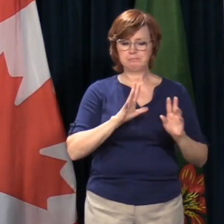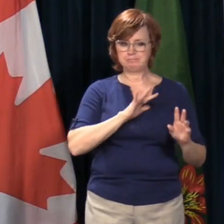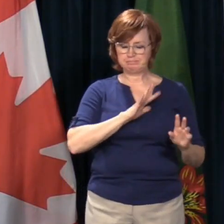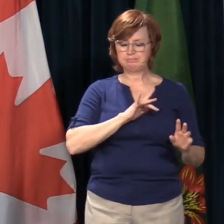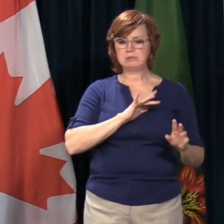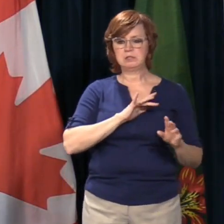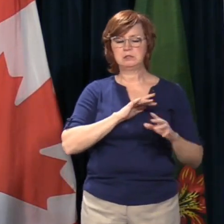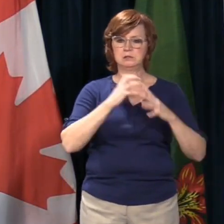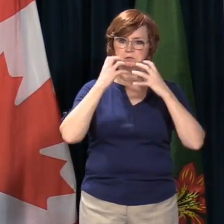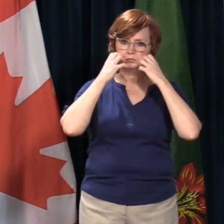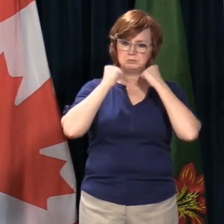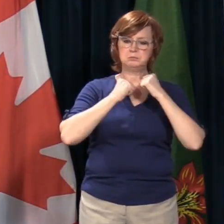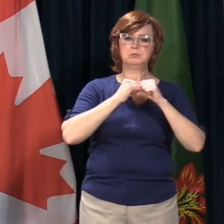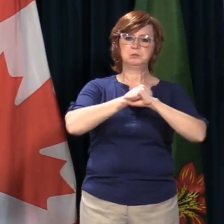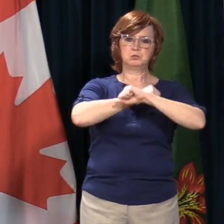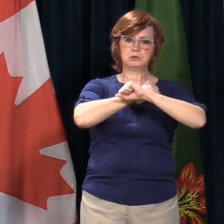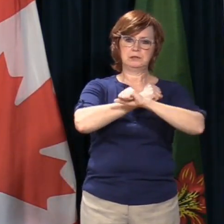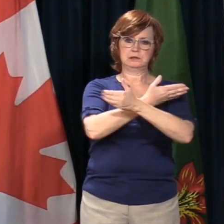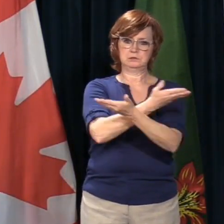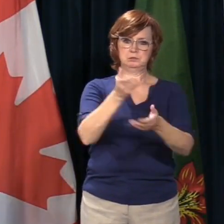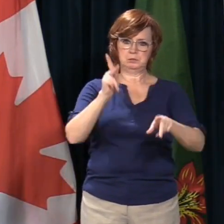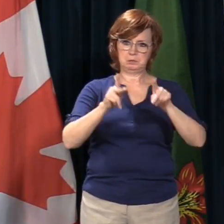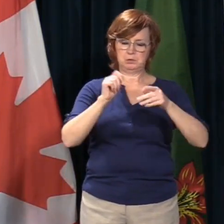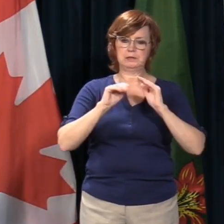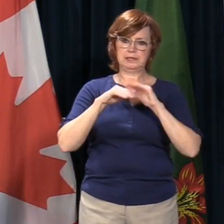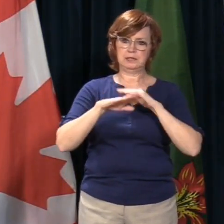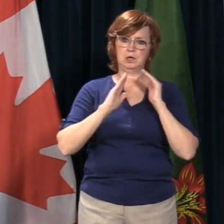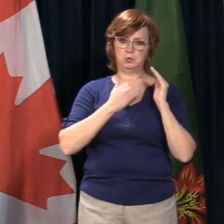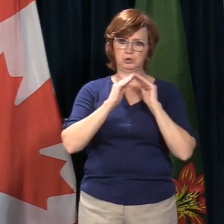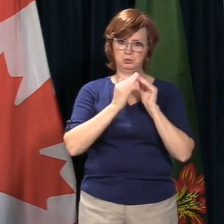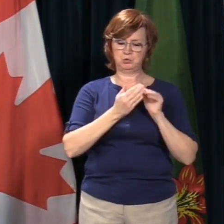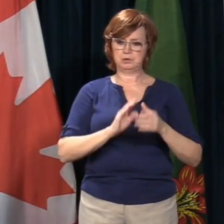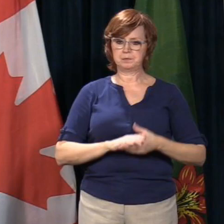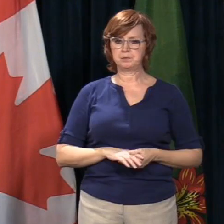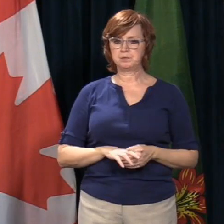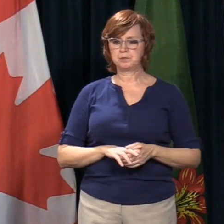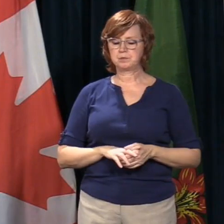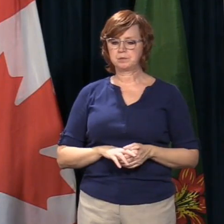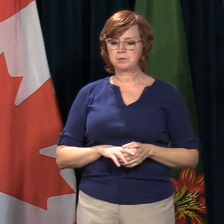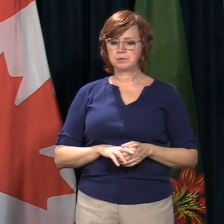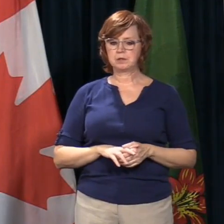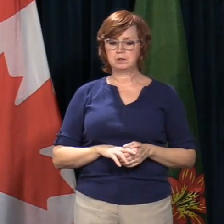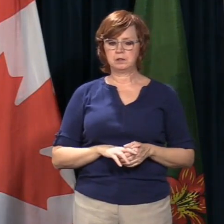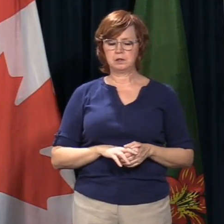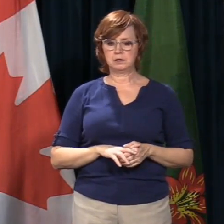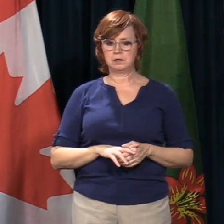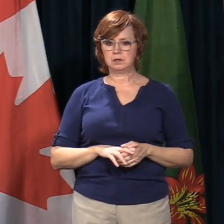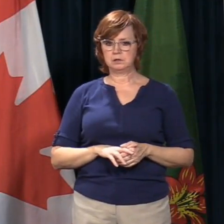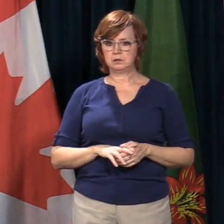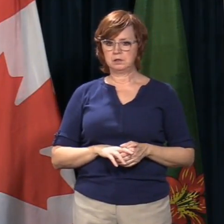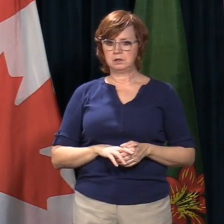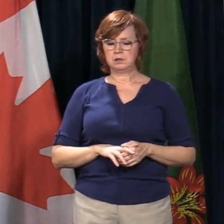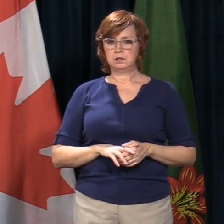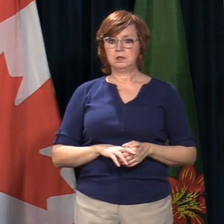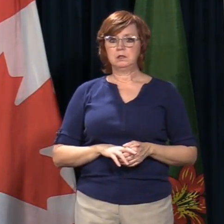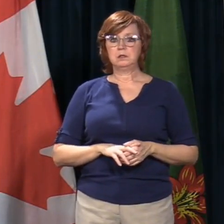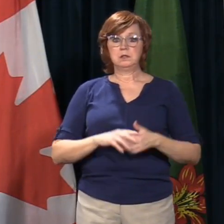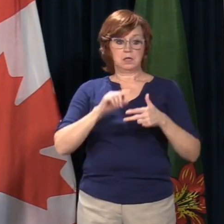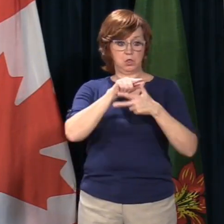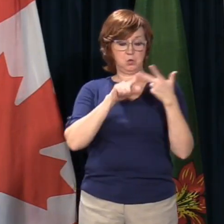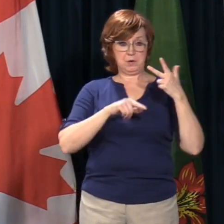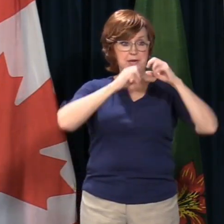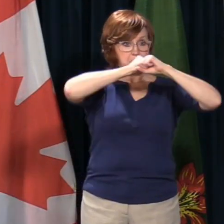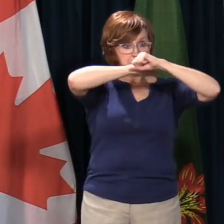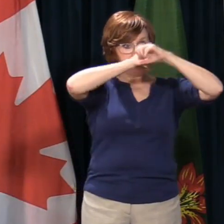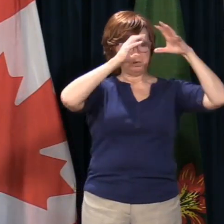to protect our community. But one of the things that's the advantage of the new modeling is, one, it includes much more Saskatchewan-based data, including